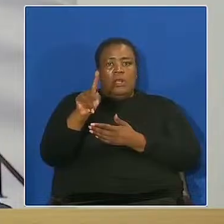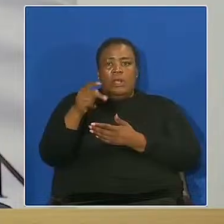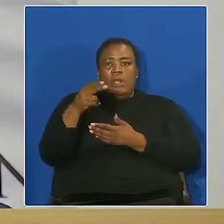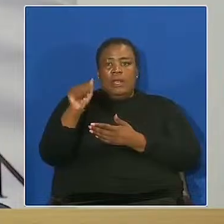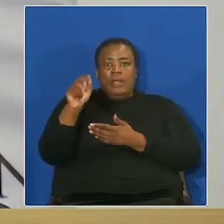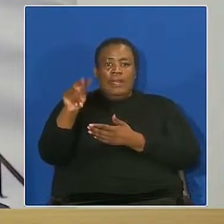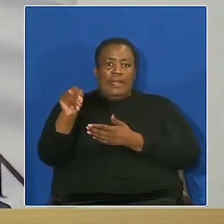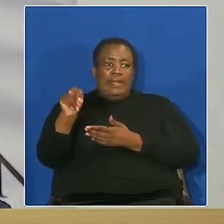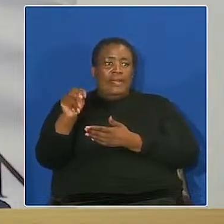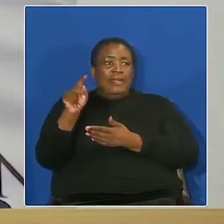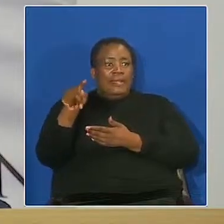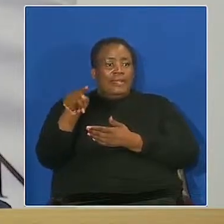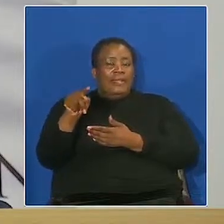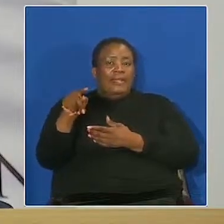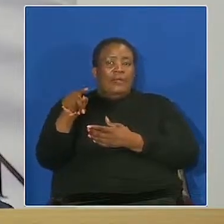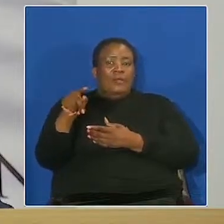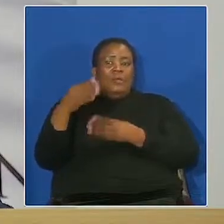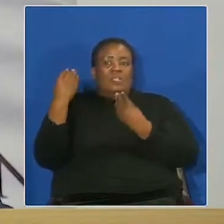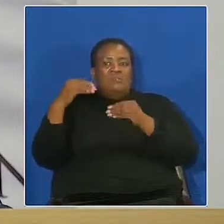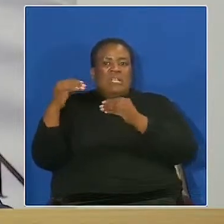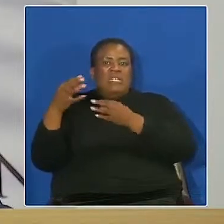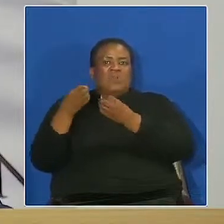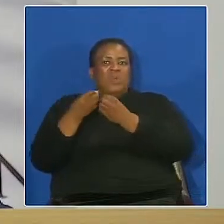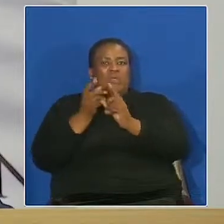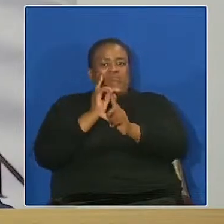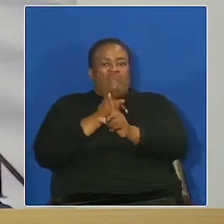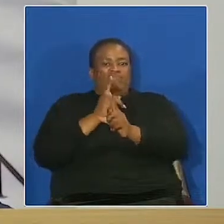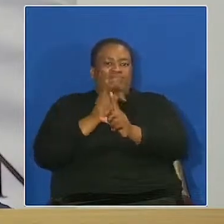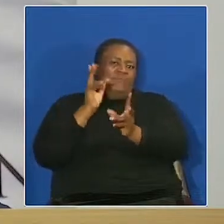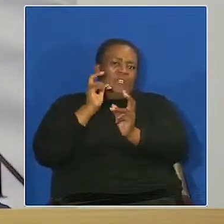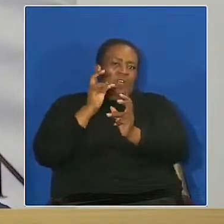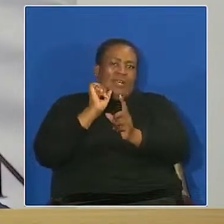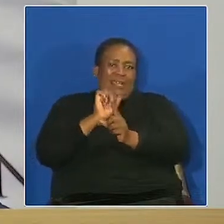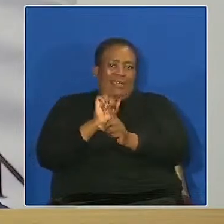with his disciplinary hearing.